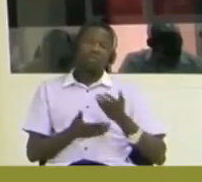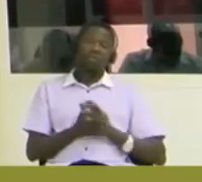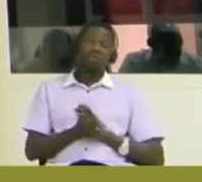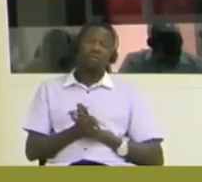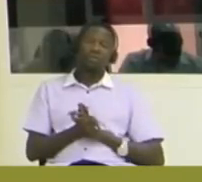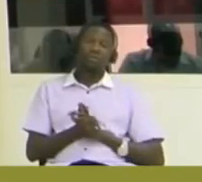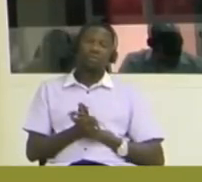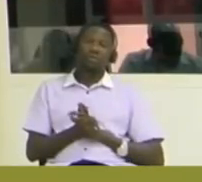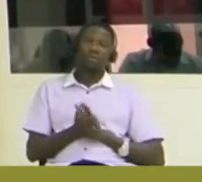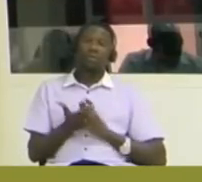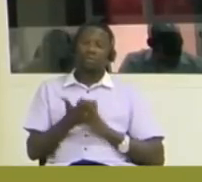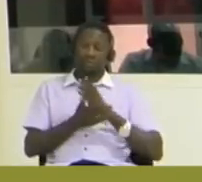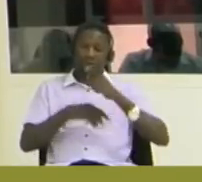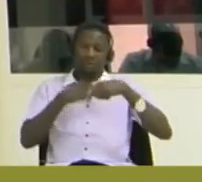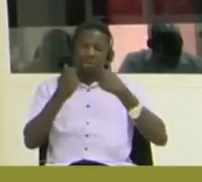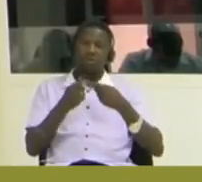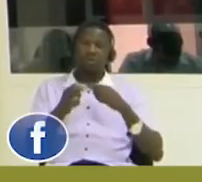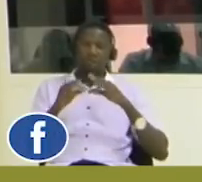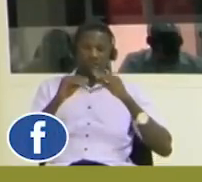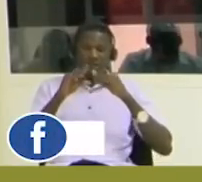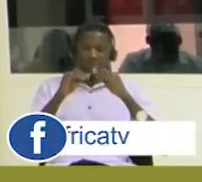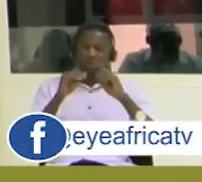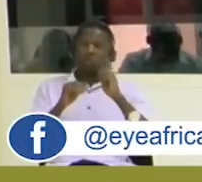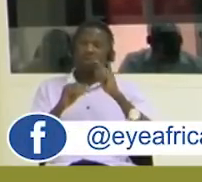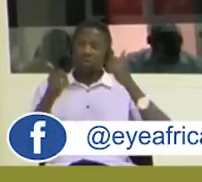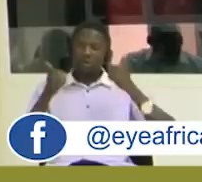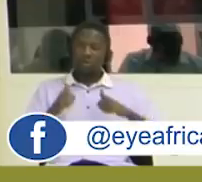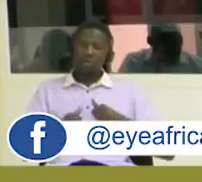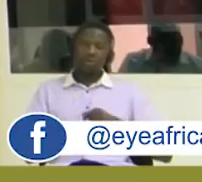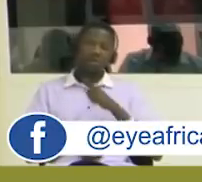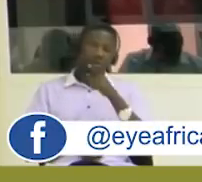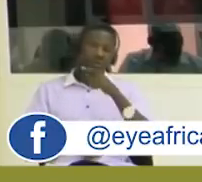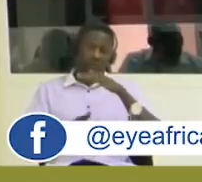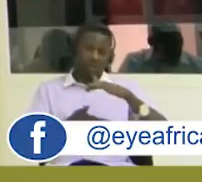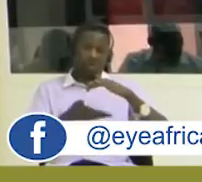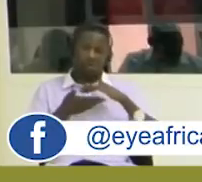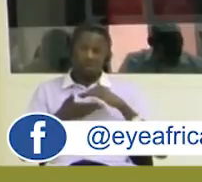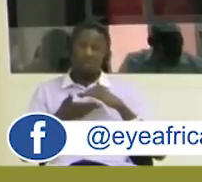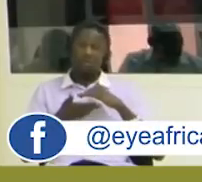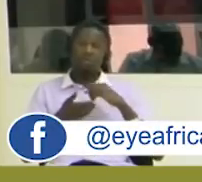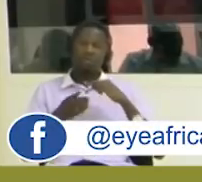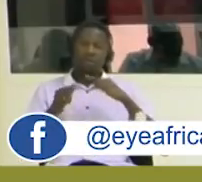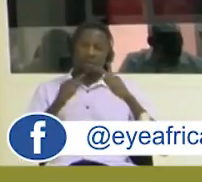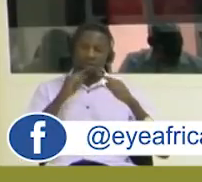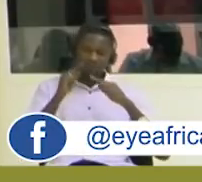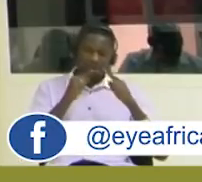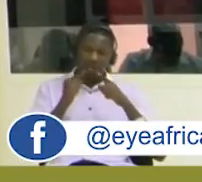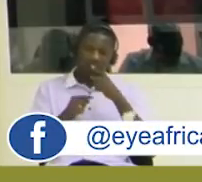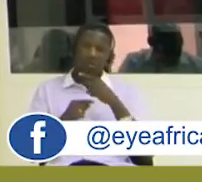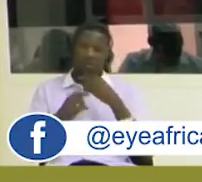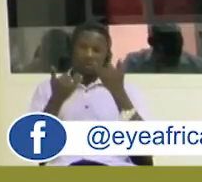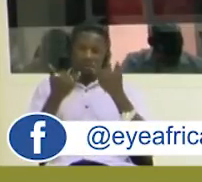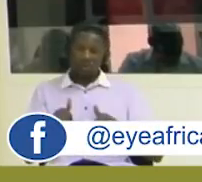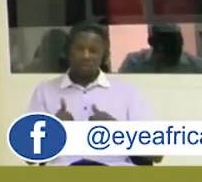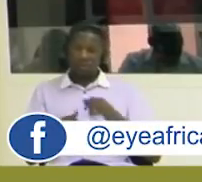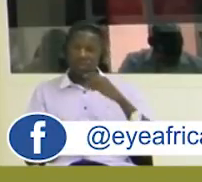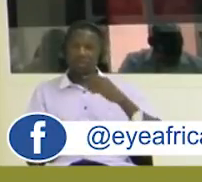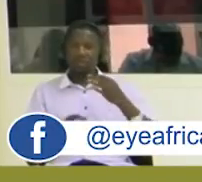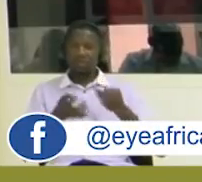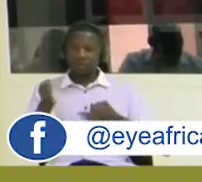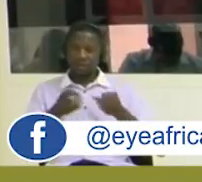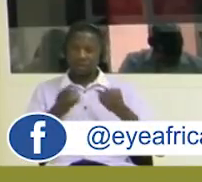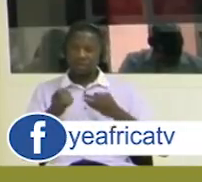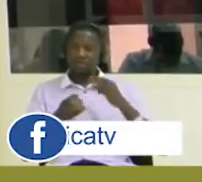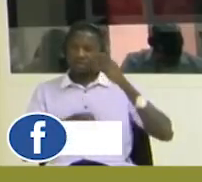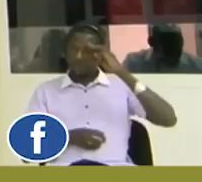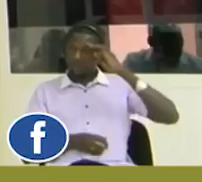as to what happened. You received information that you have lost the finance minister.